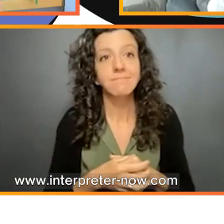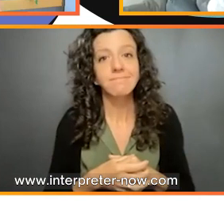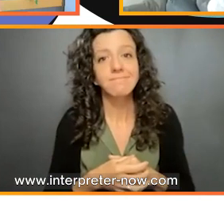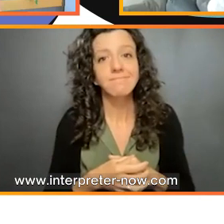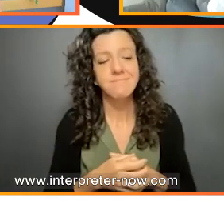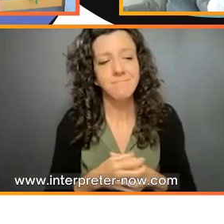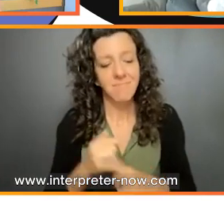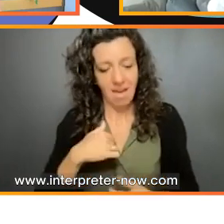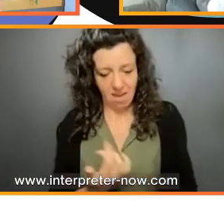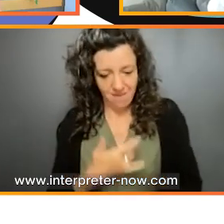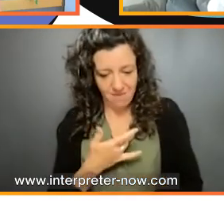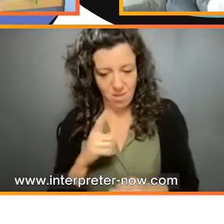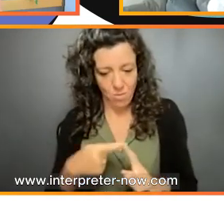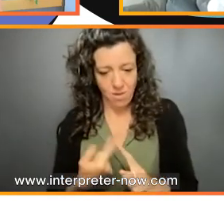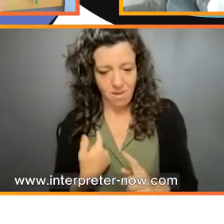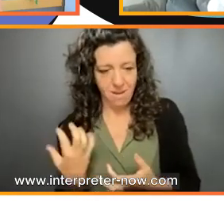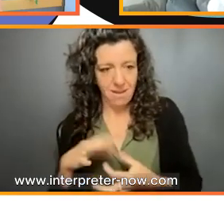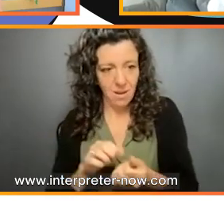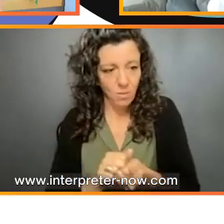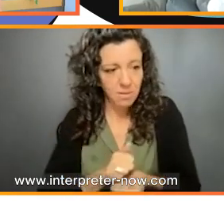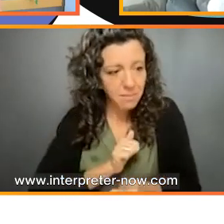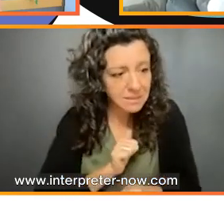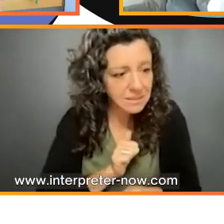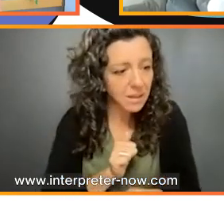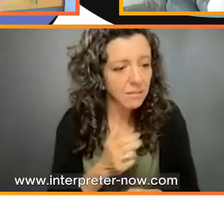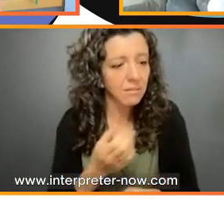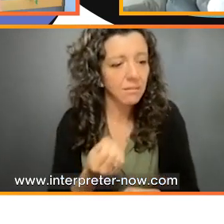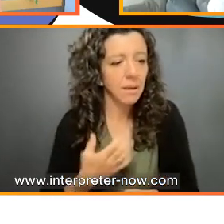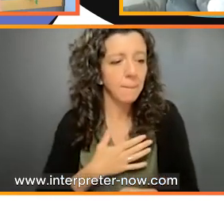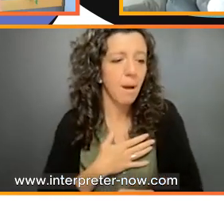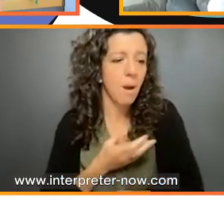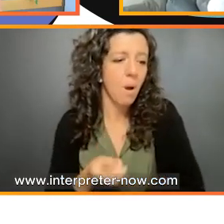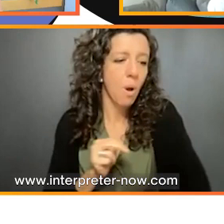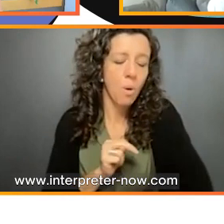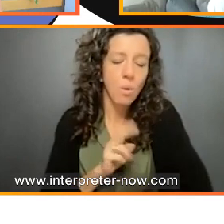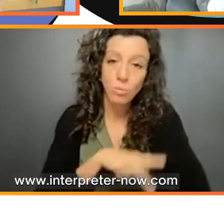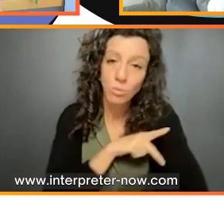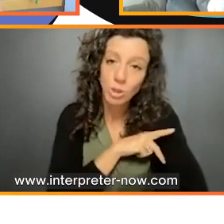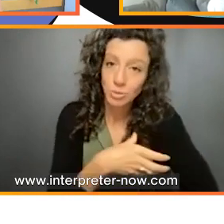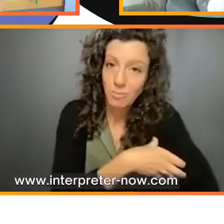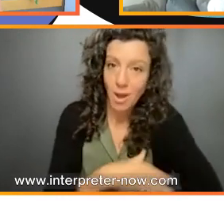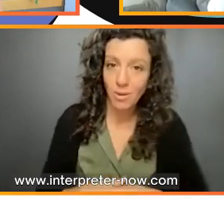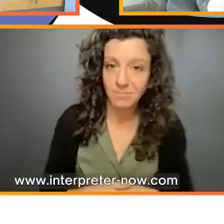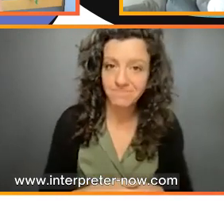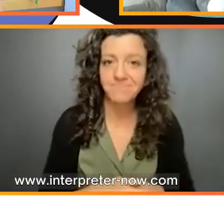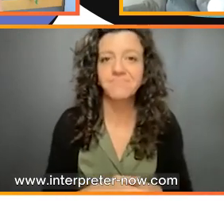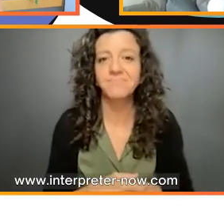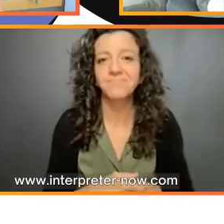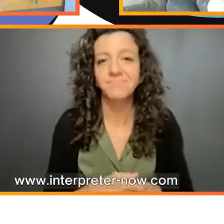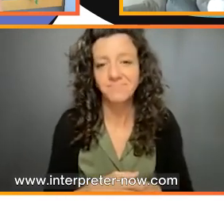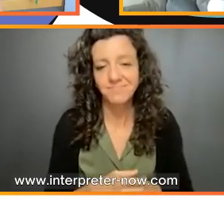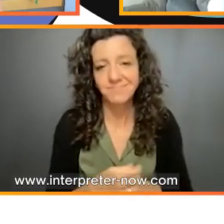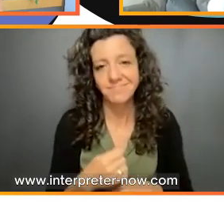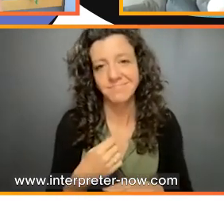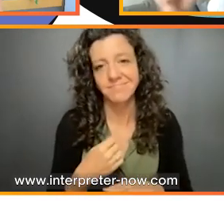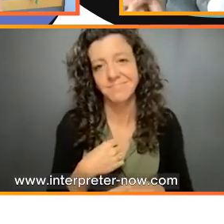in joy that comes from connecting with myself and connecting with my personal power. And